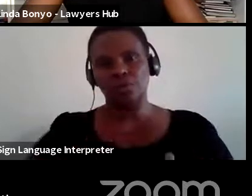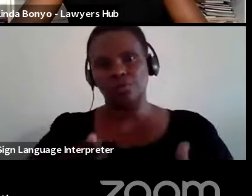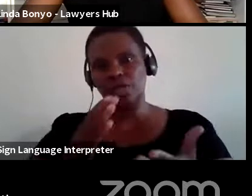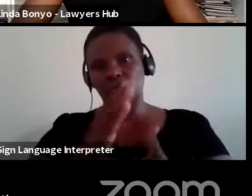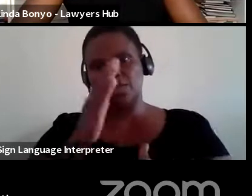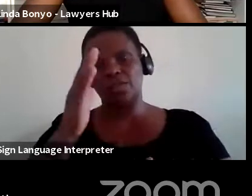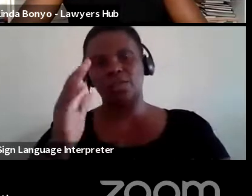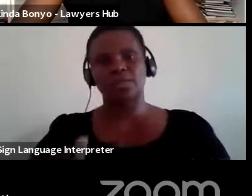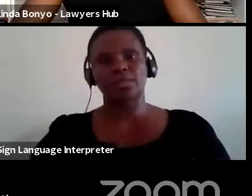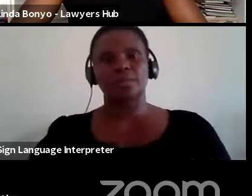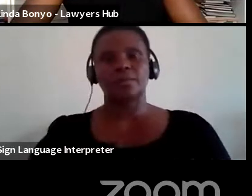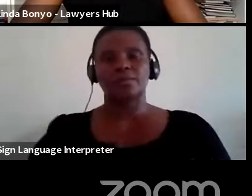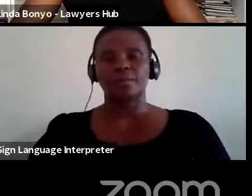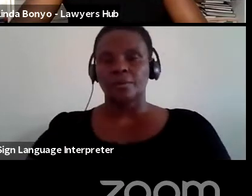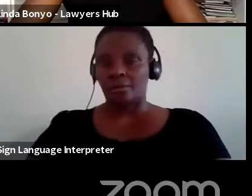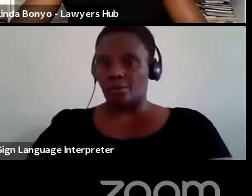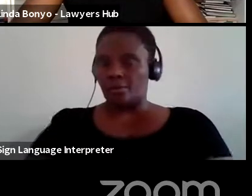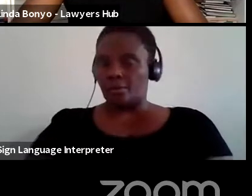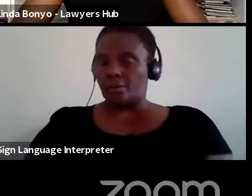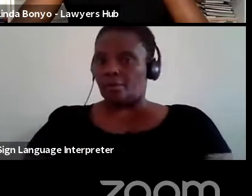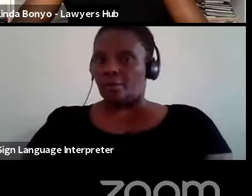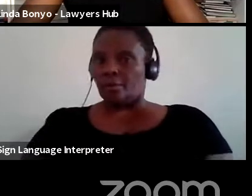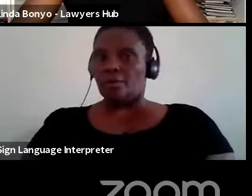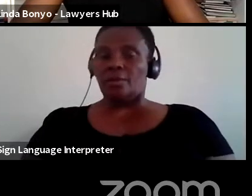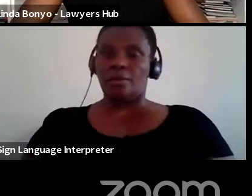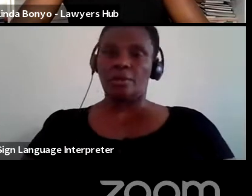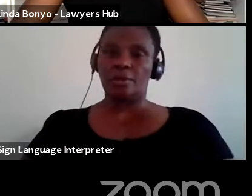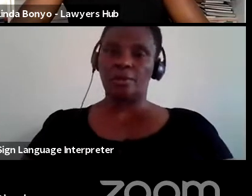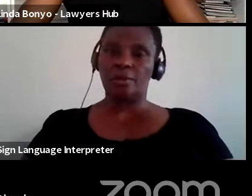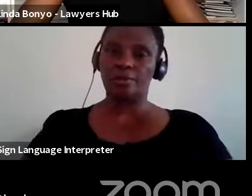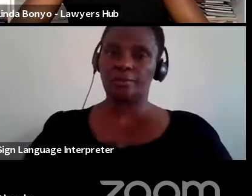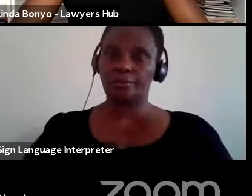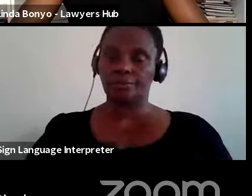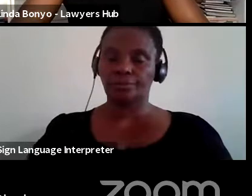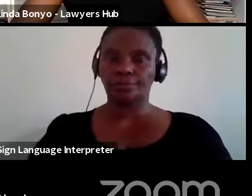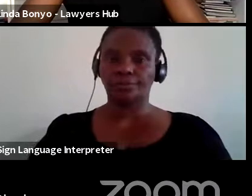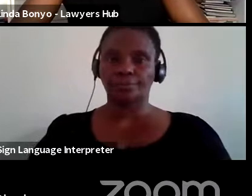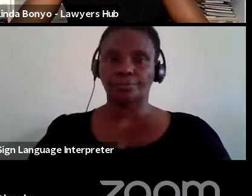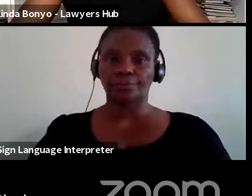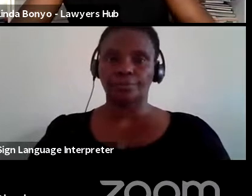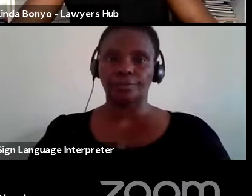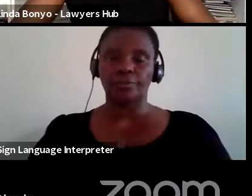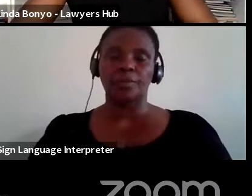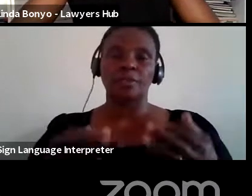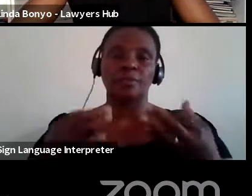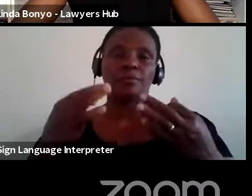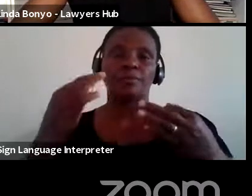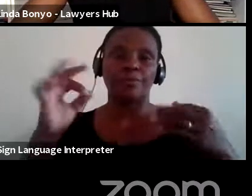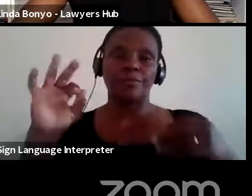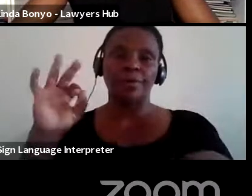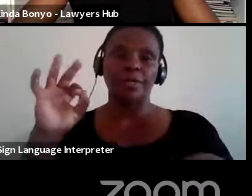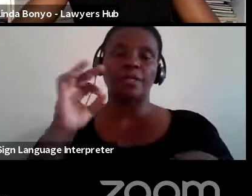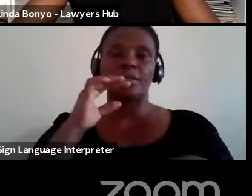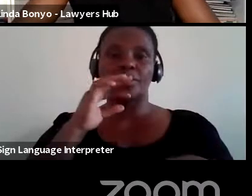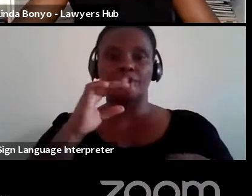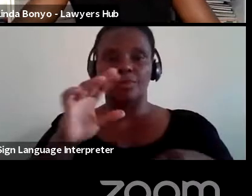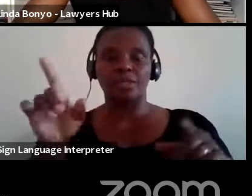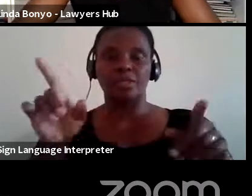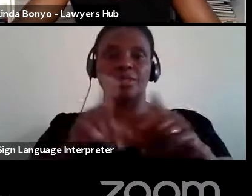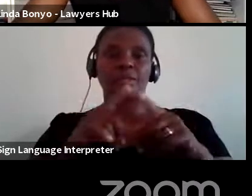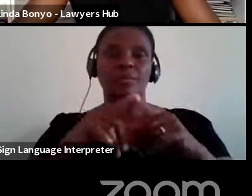of these large companies acting as choke points for free speech and having so much control over global